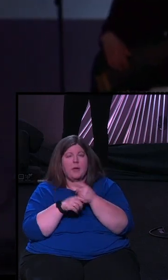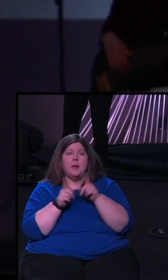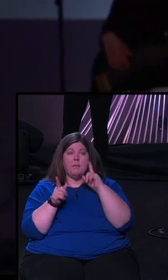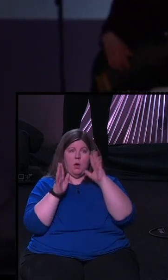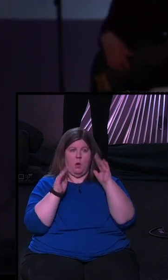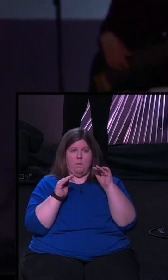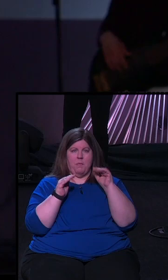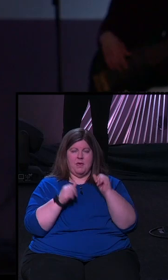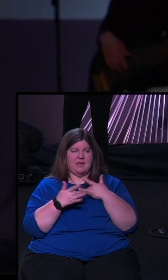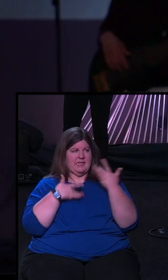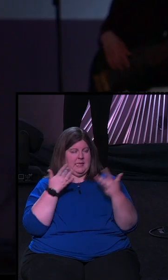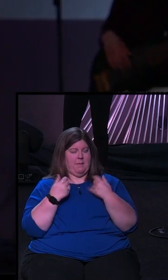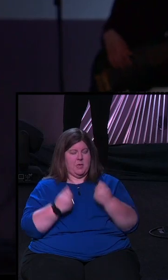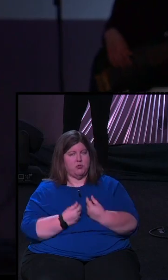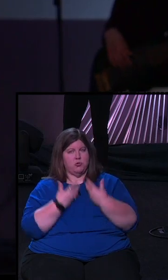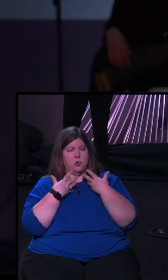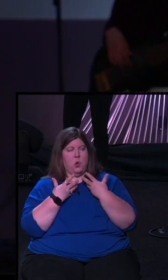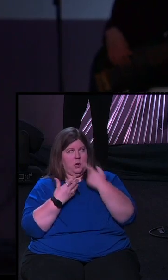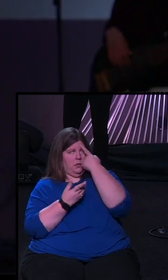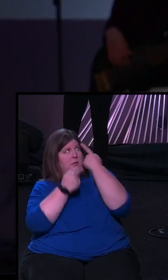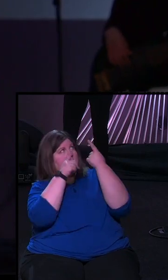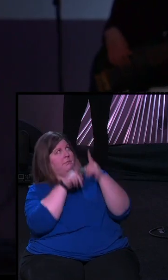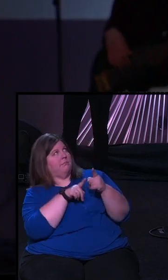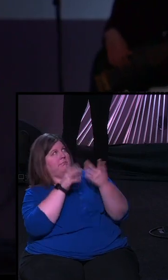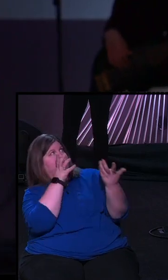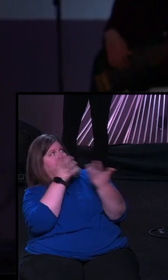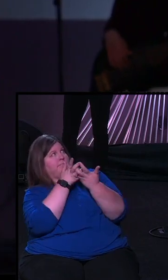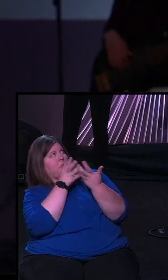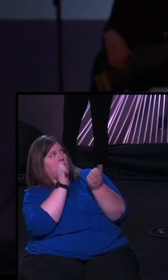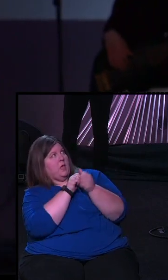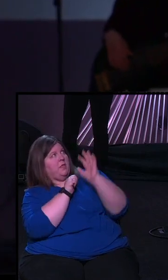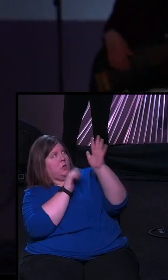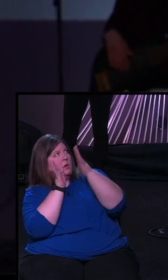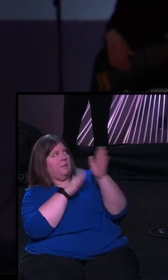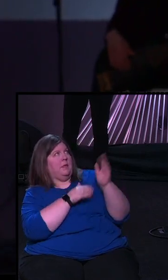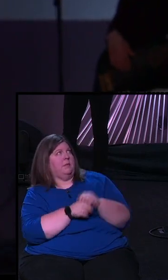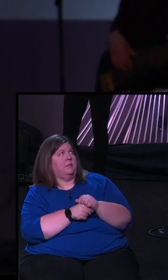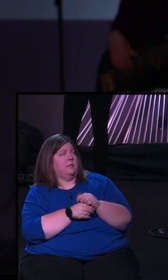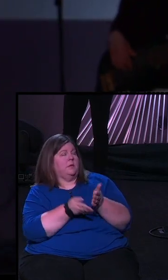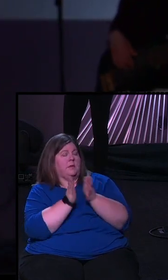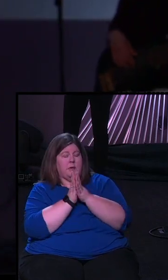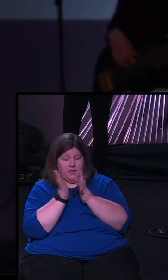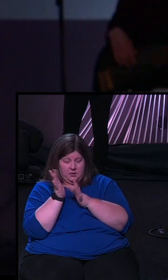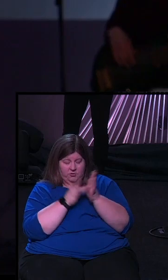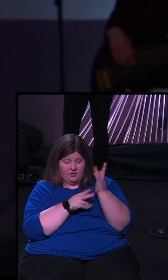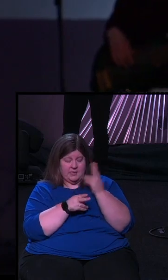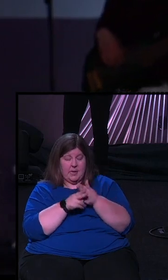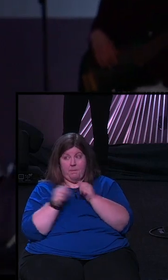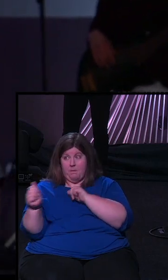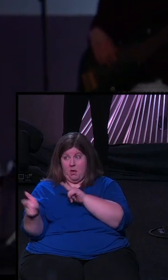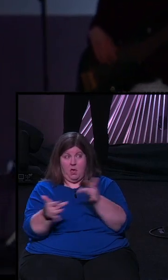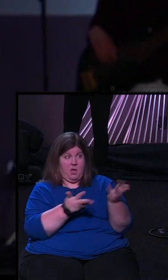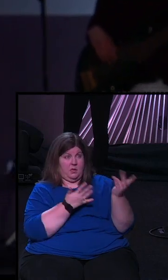joy to align our hearts and ourselves and our lives with you. I pray this in Jesus' name, and all God's people